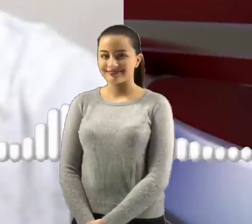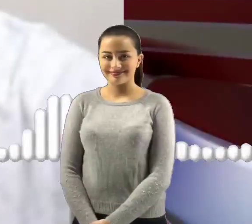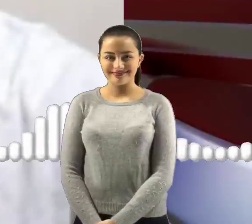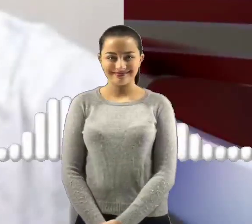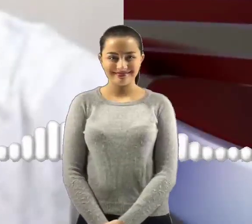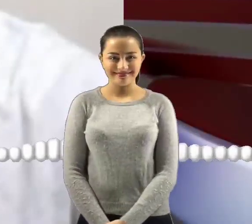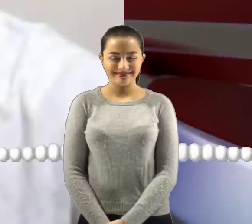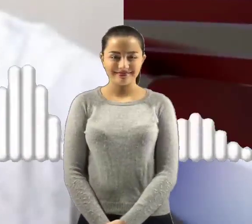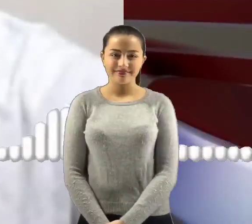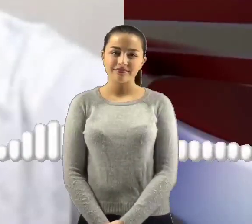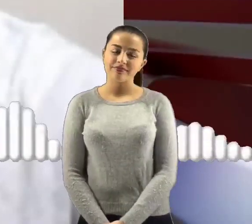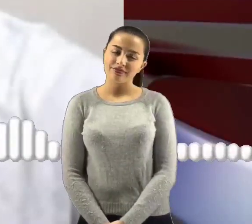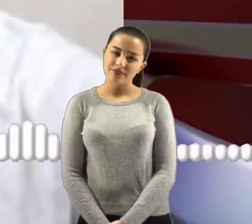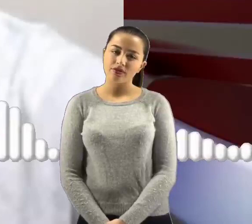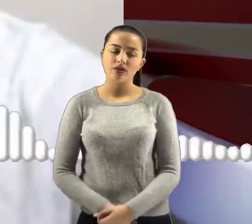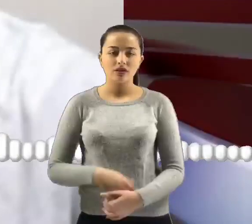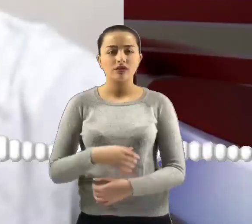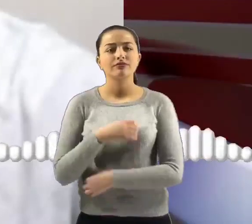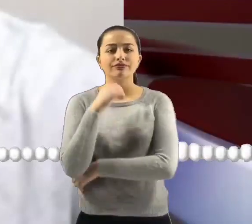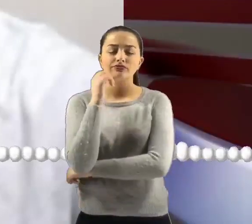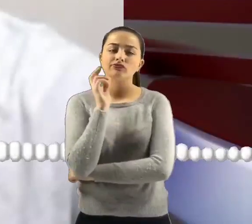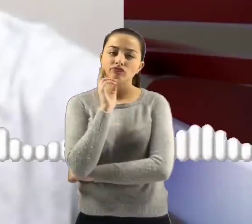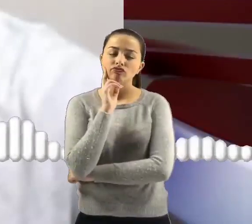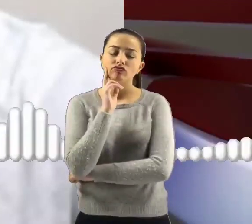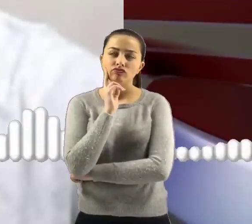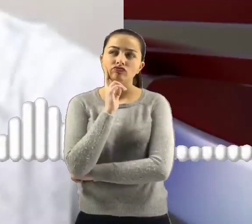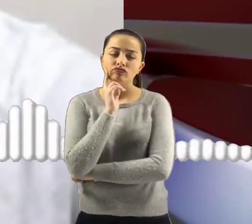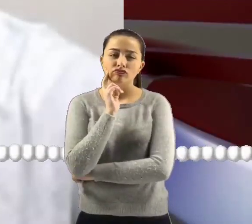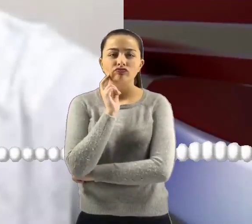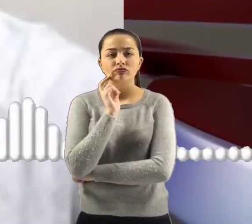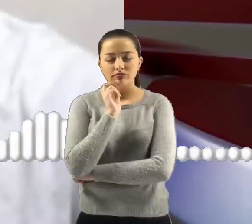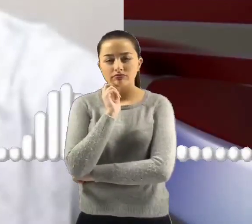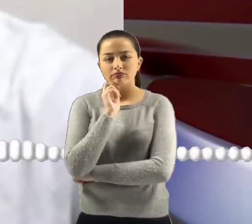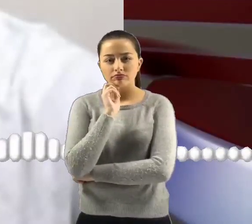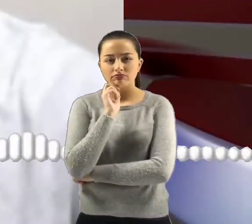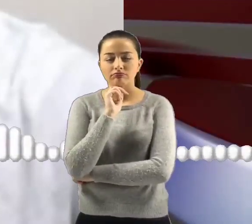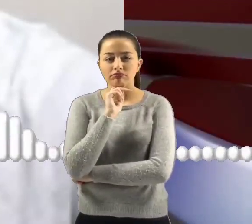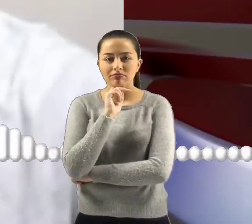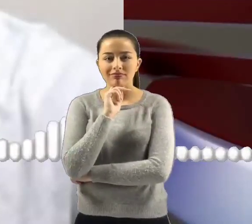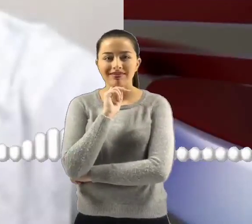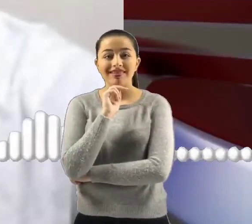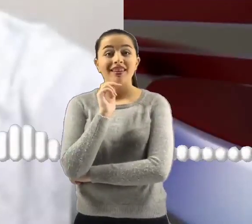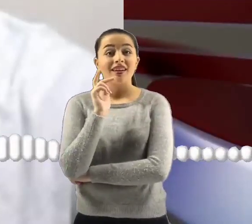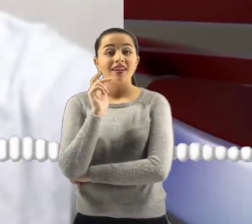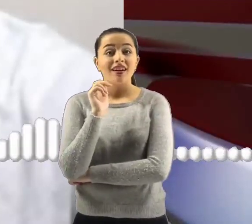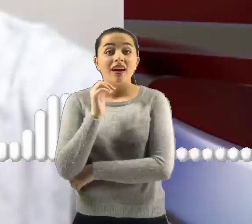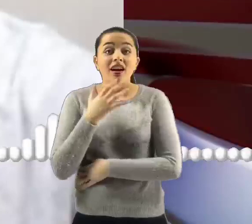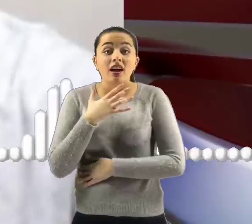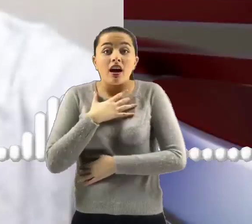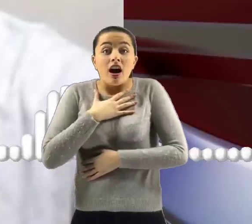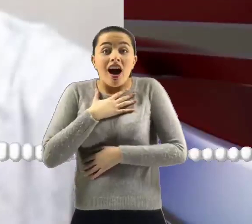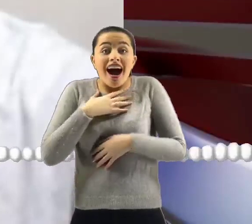Onwekwa unu ndị n'online, ndị niile nọ online nọ, onwekwa ụlọ ife unu na-atụnye, kwuo n'okwu ka anyị nụ, kọmenti ya